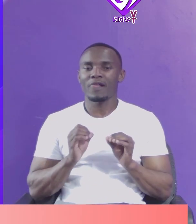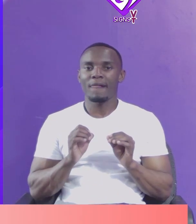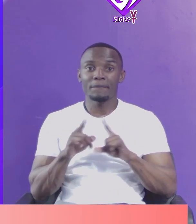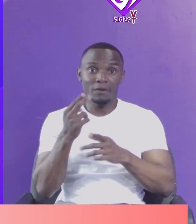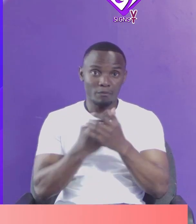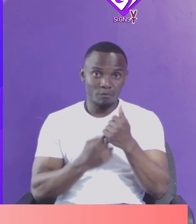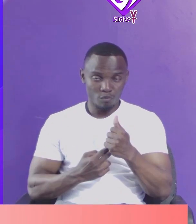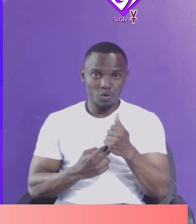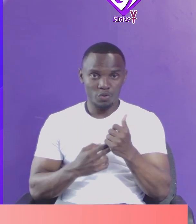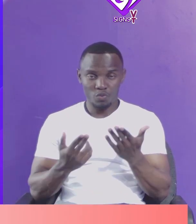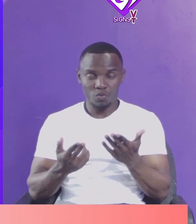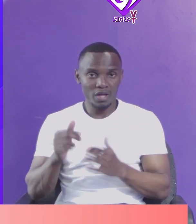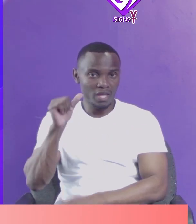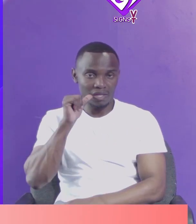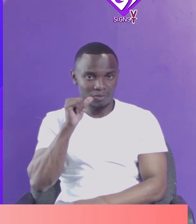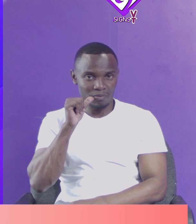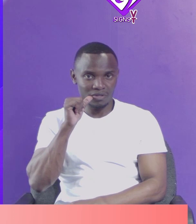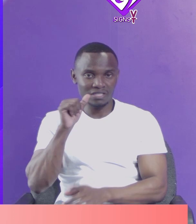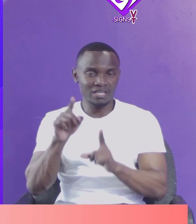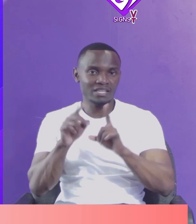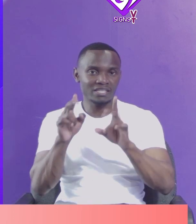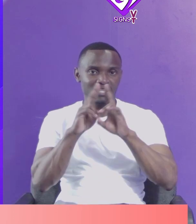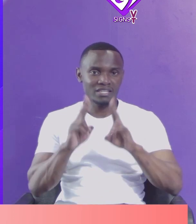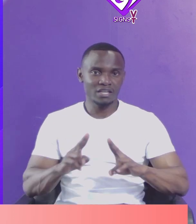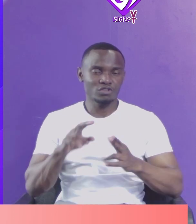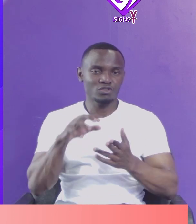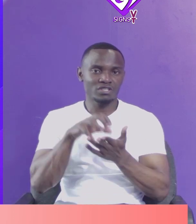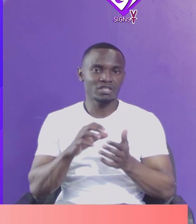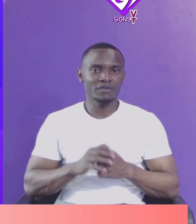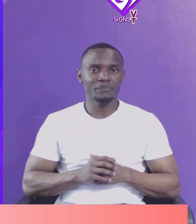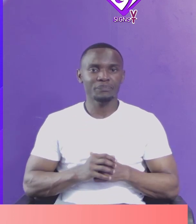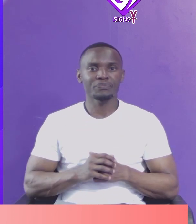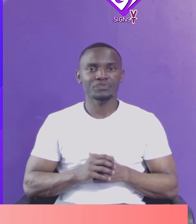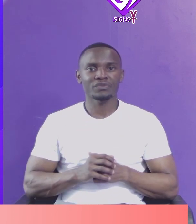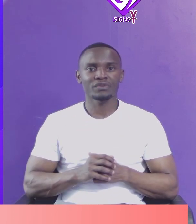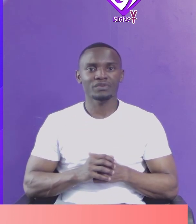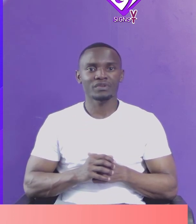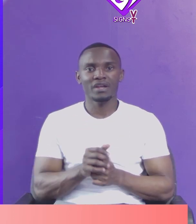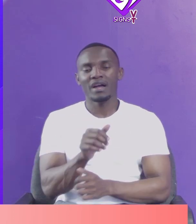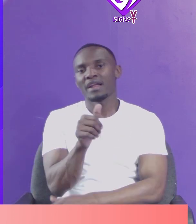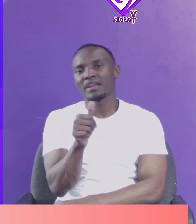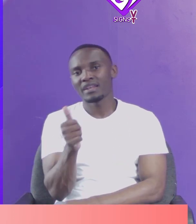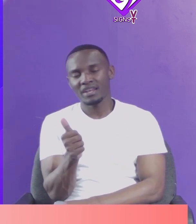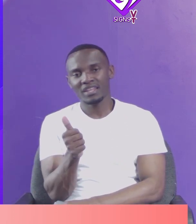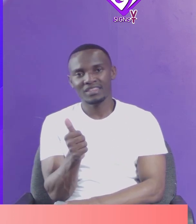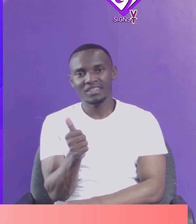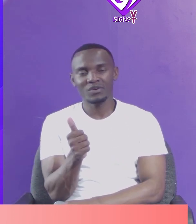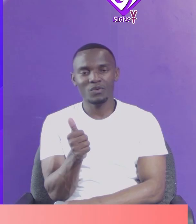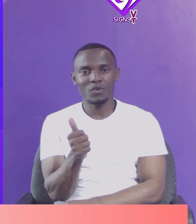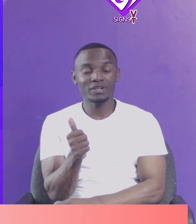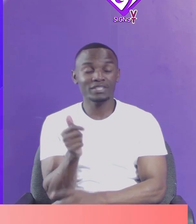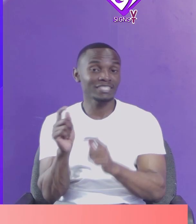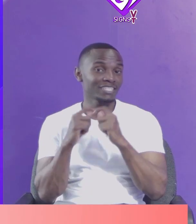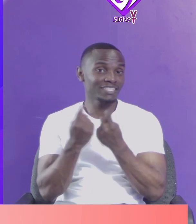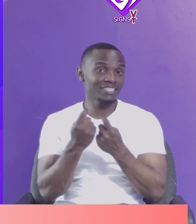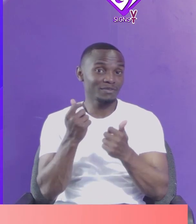local league and the international scene. Yes. And I just want to talk about another England counterpart, who for them they